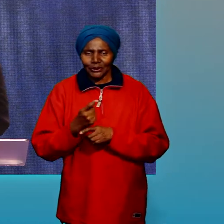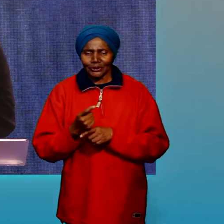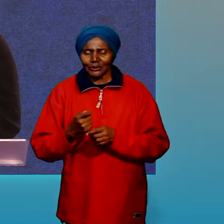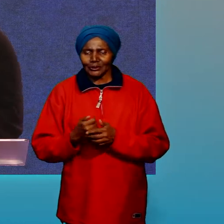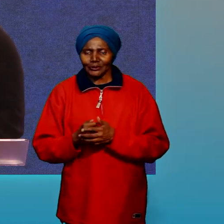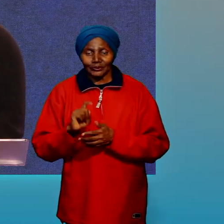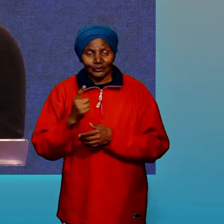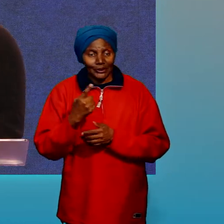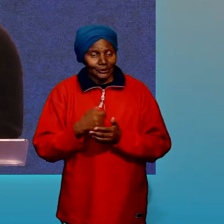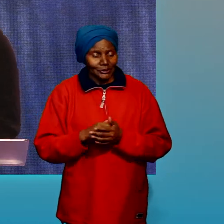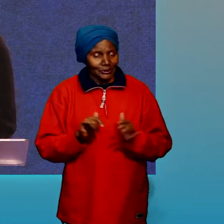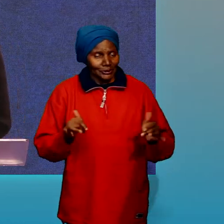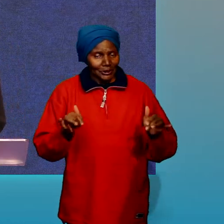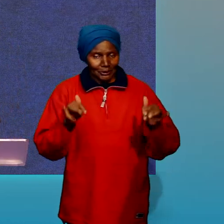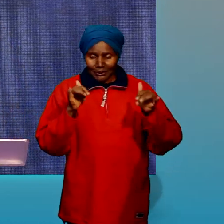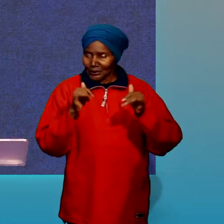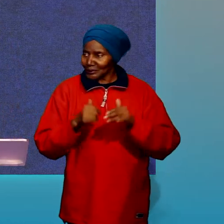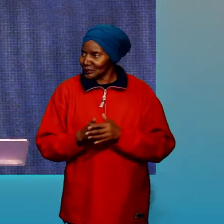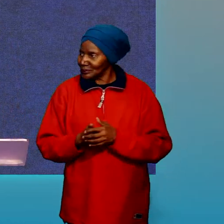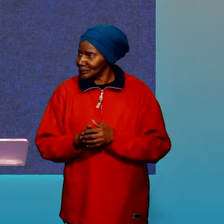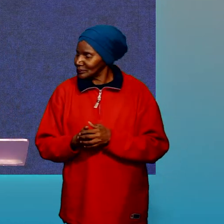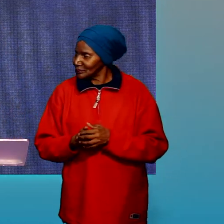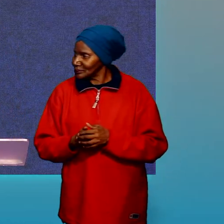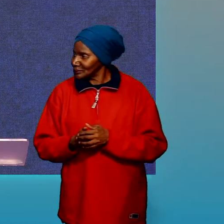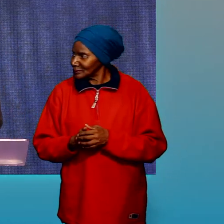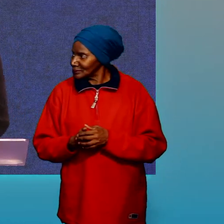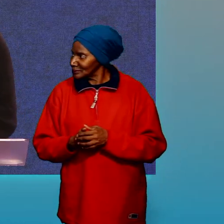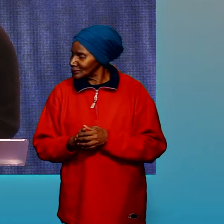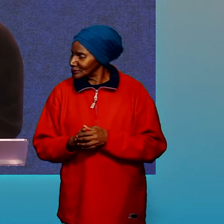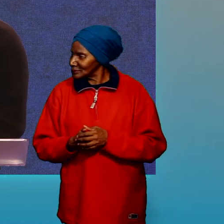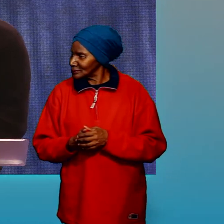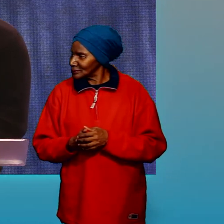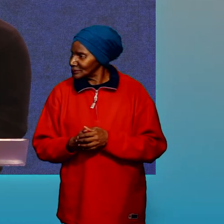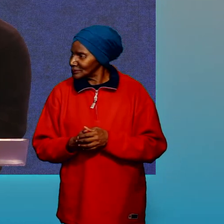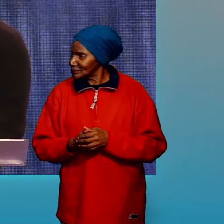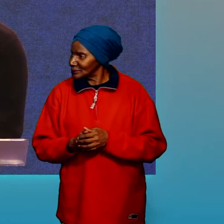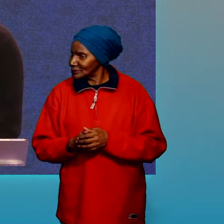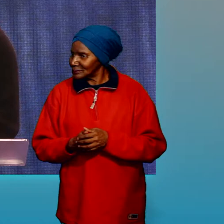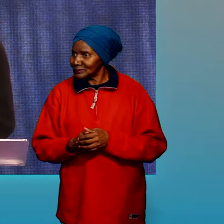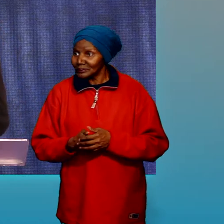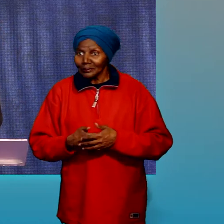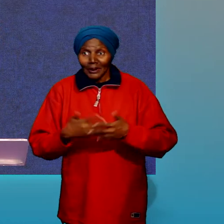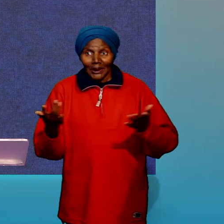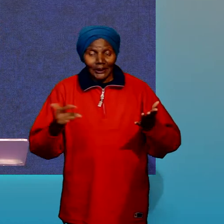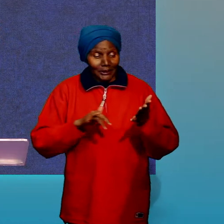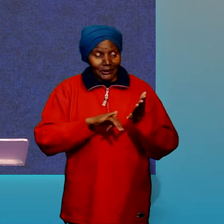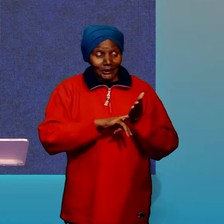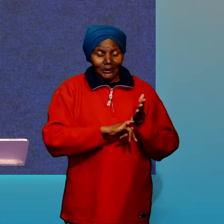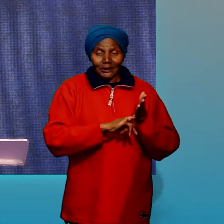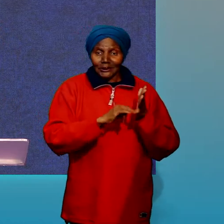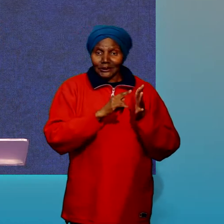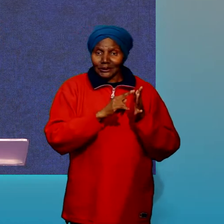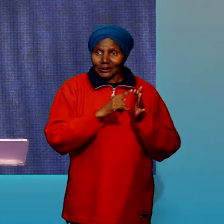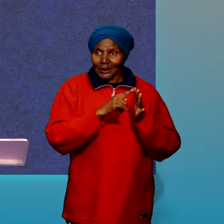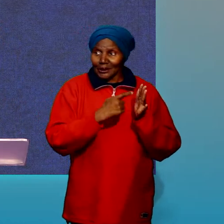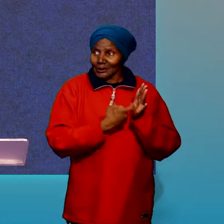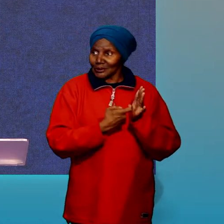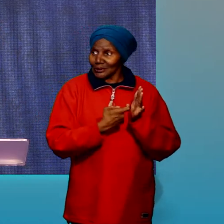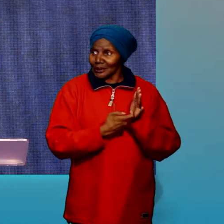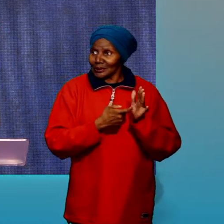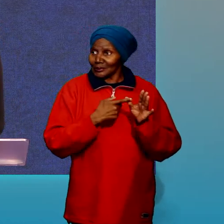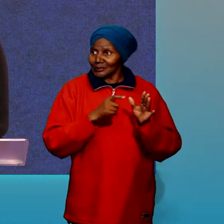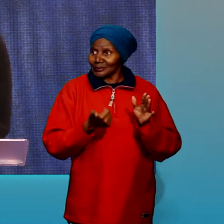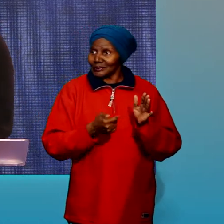all, let's celebrate. Let's question. I know there's one. Is there any Sierra Leoneans in the house tonight? I think there's one in the